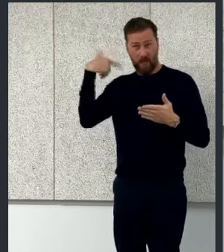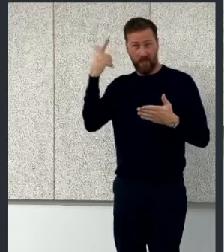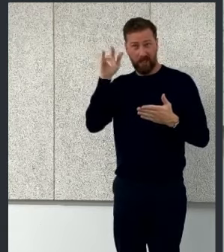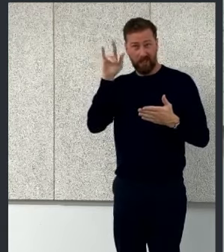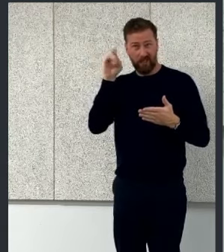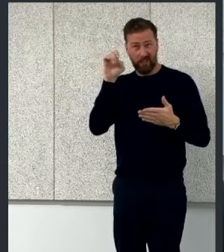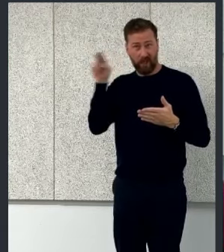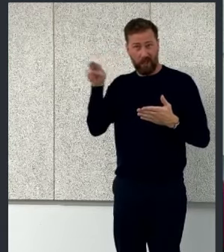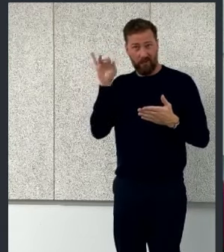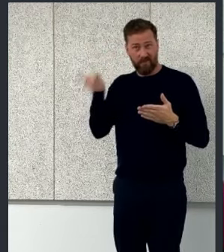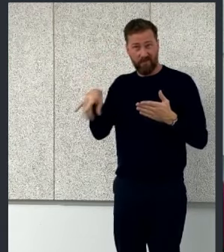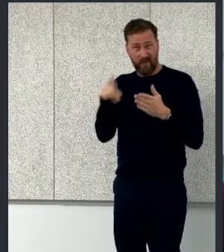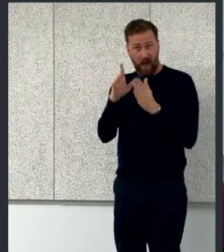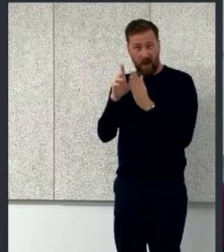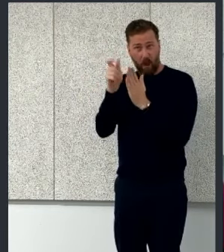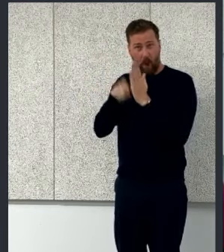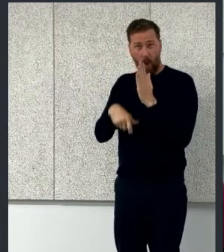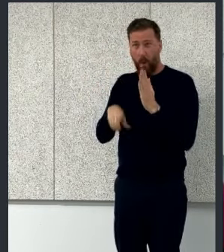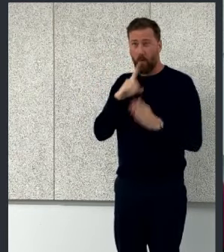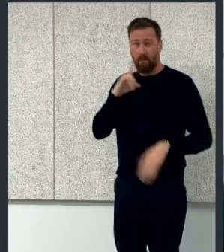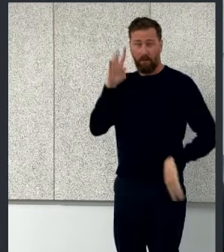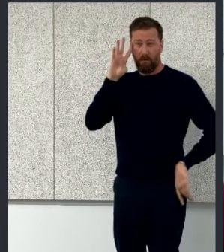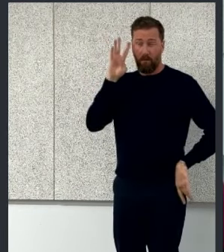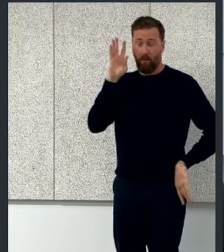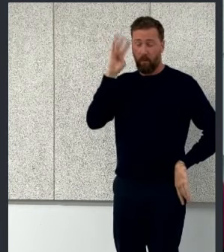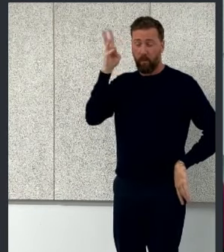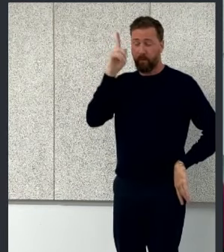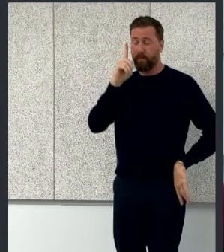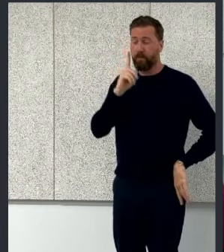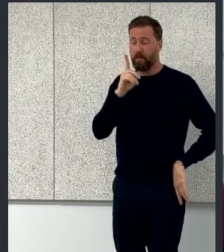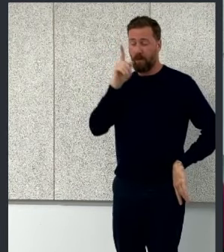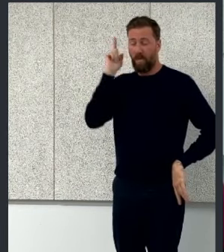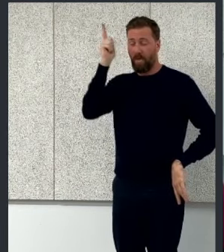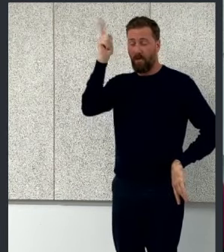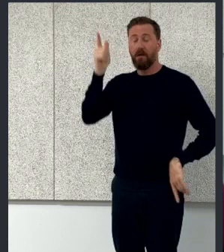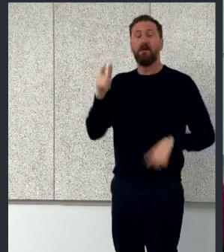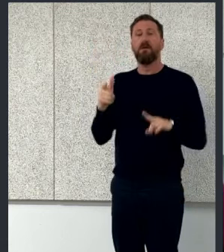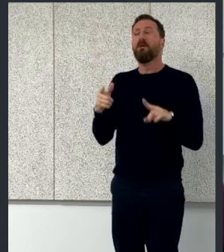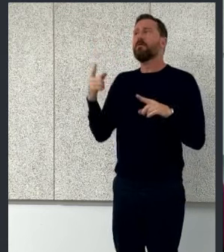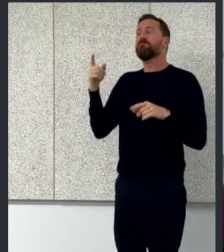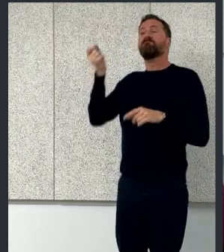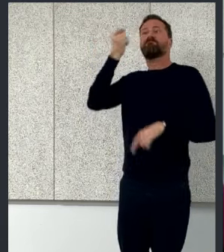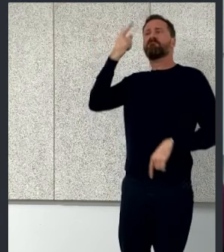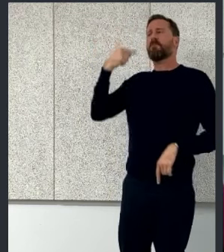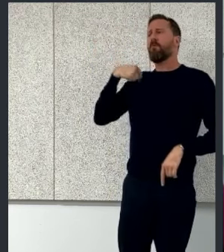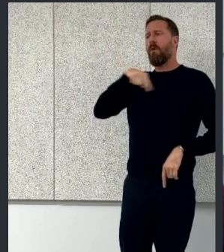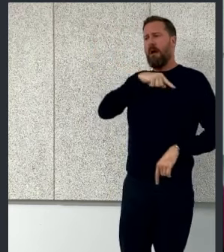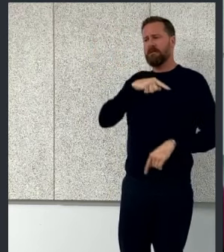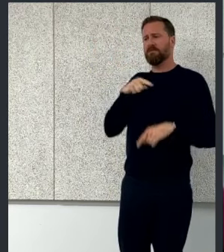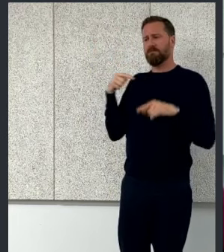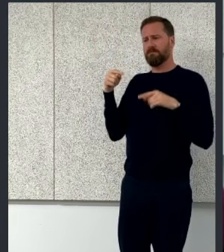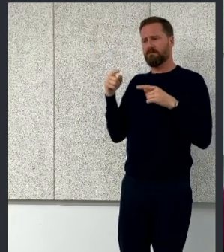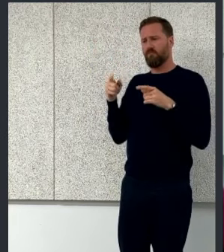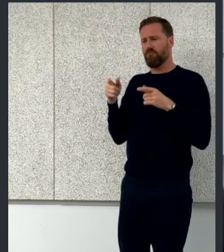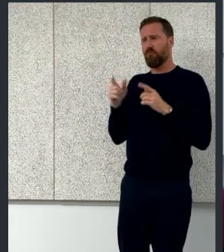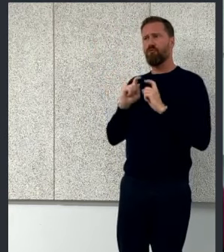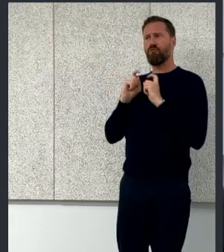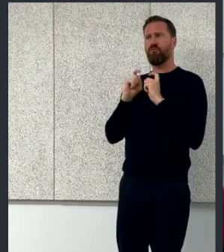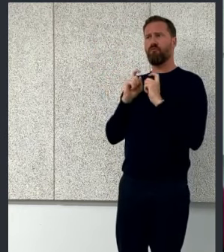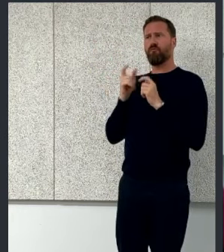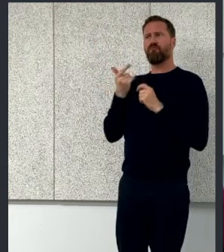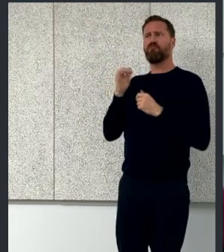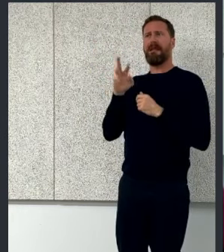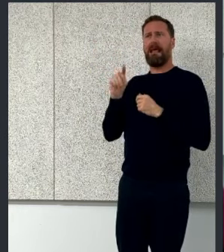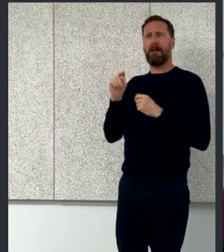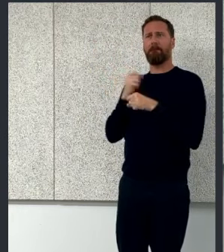And there are real, but there, and just to say the, for us as grant makers too, there are actual real